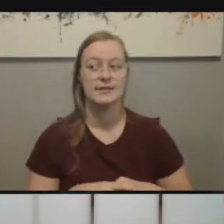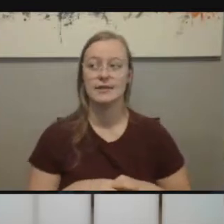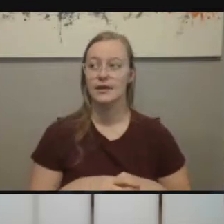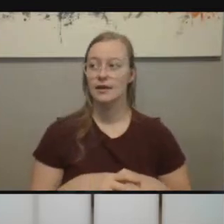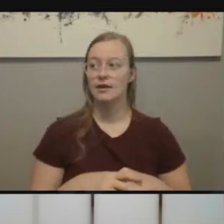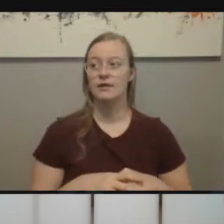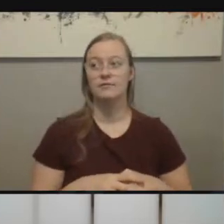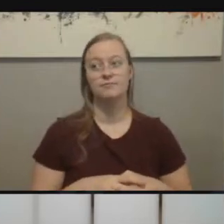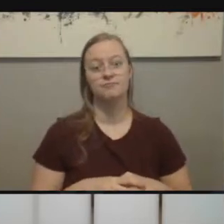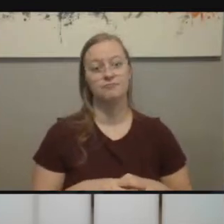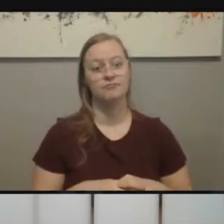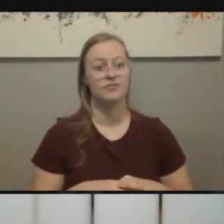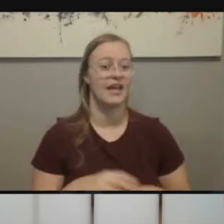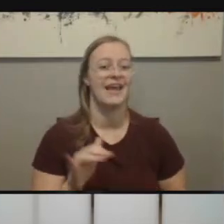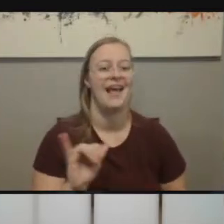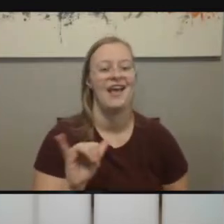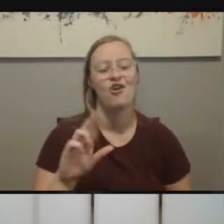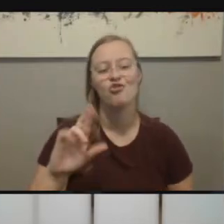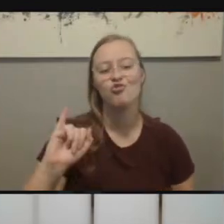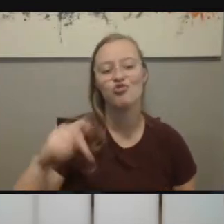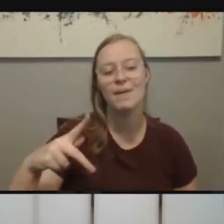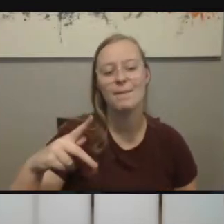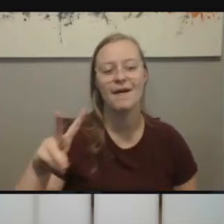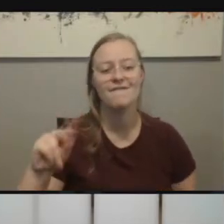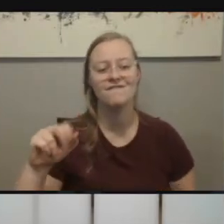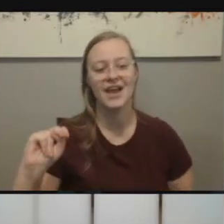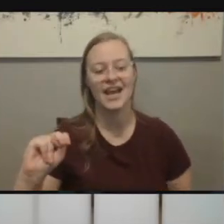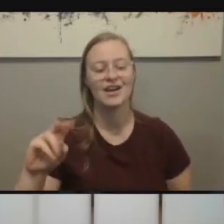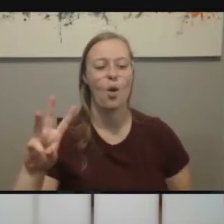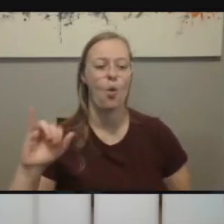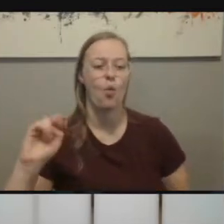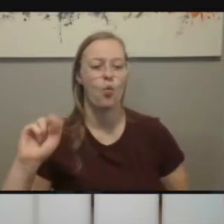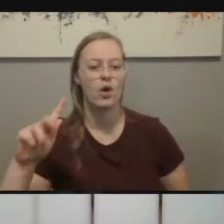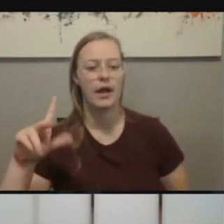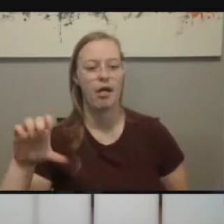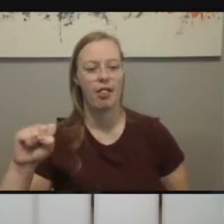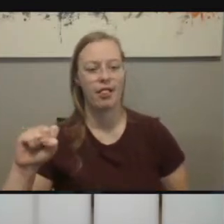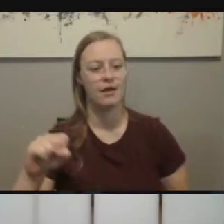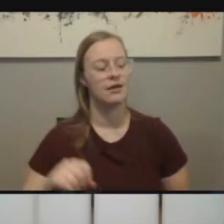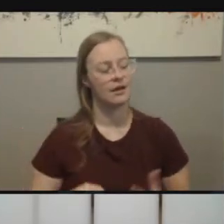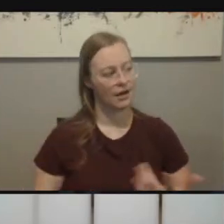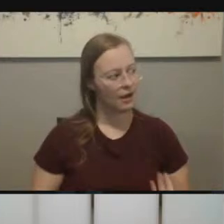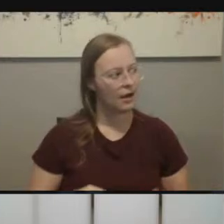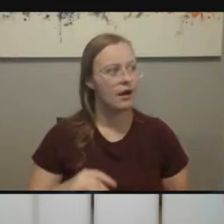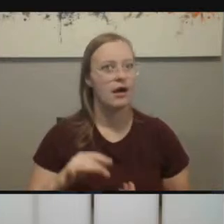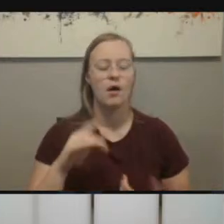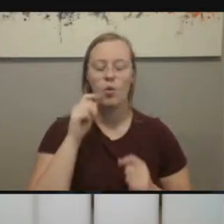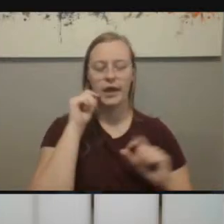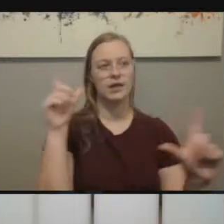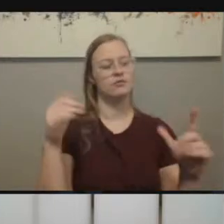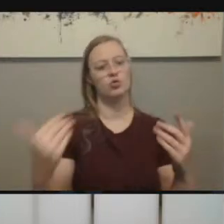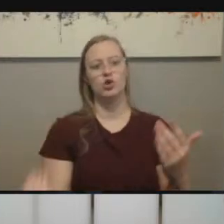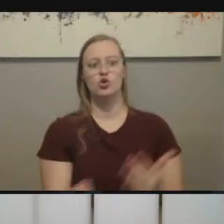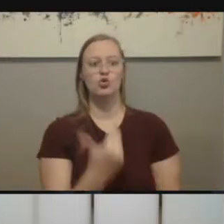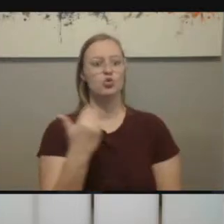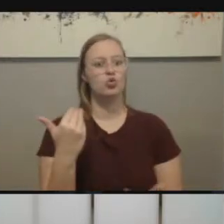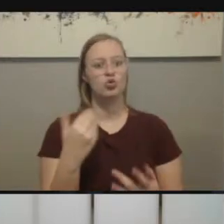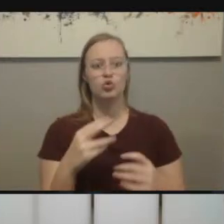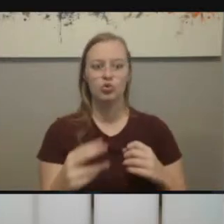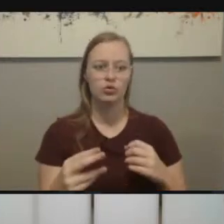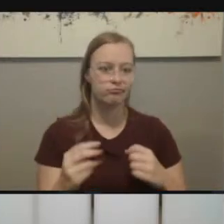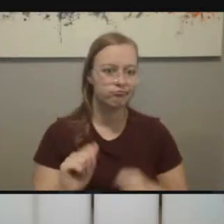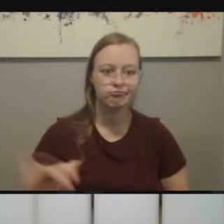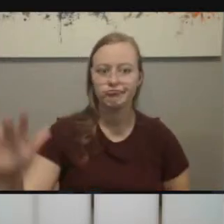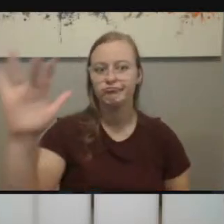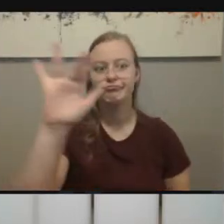Rip Van Winkles, awakening to a new nation and hungry to explore